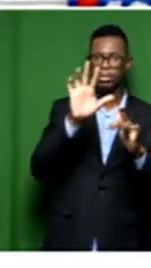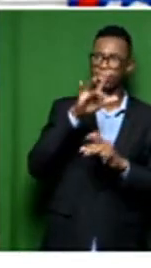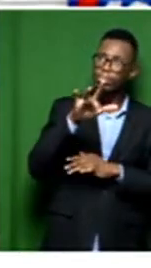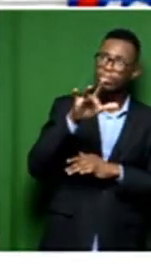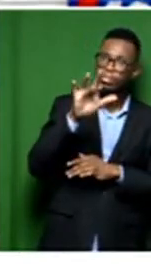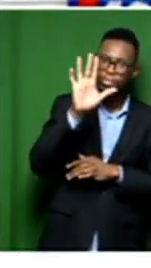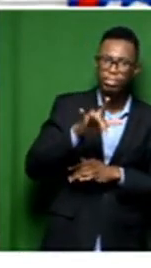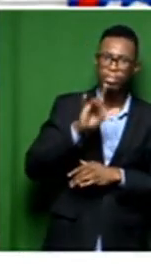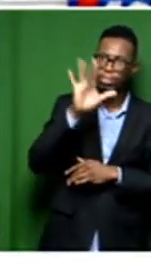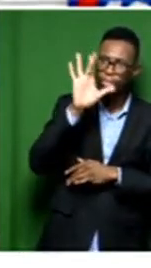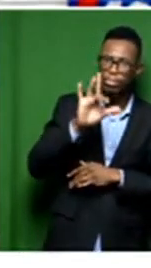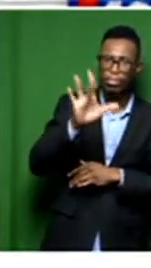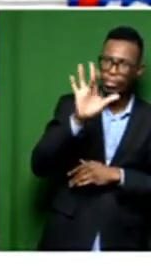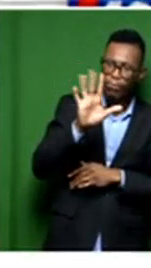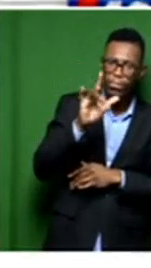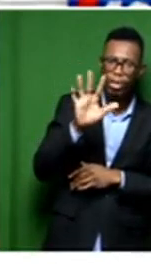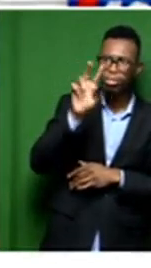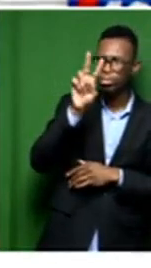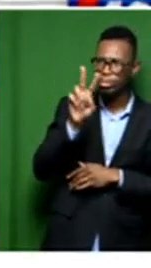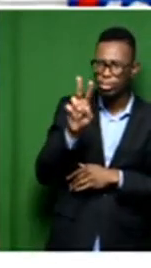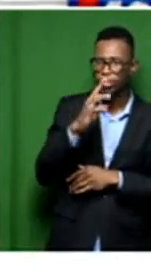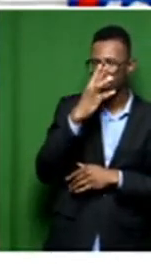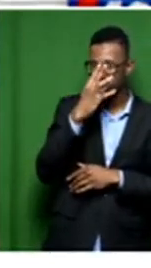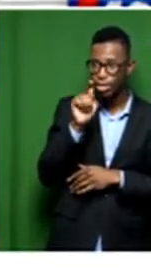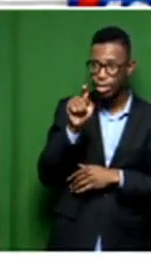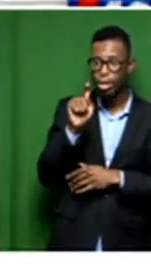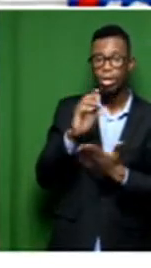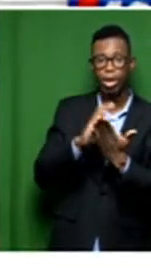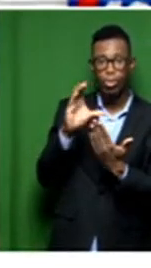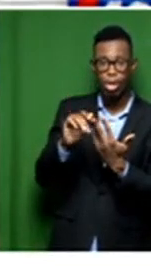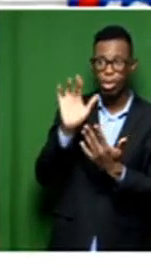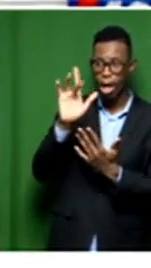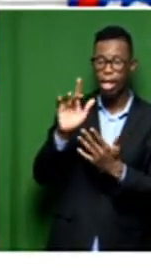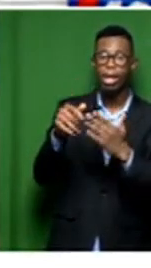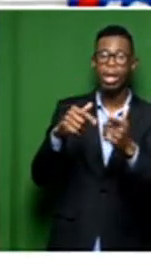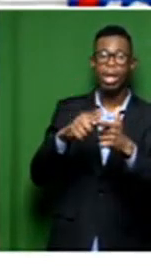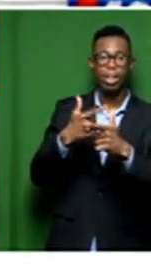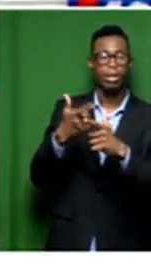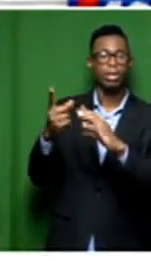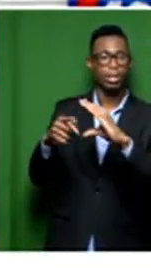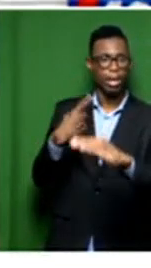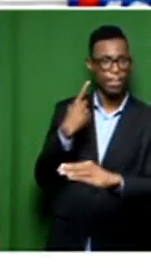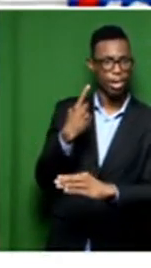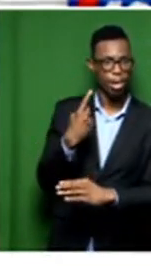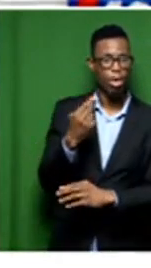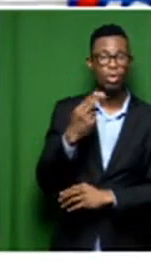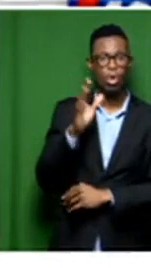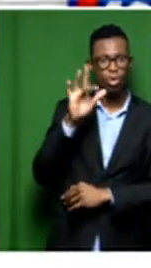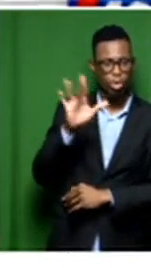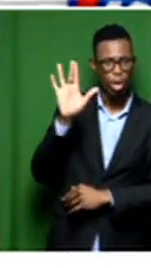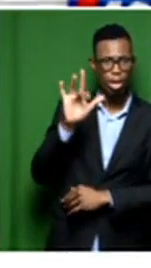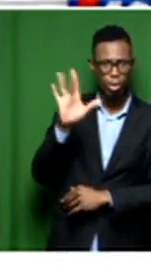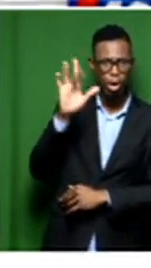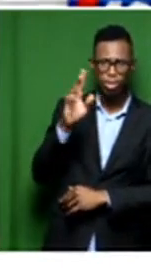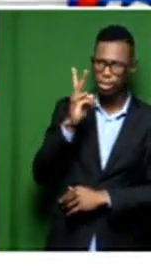and you can see not only the curriculum, which you can click a link and it will email it to you directly. You can also see that scrolling down, you can